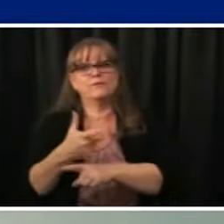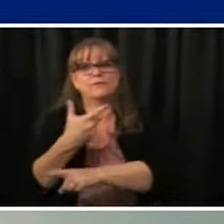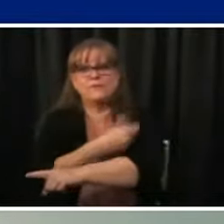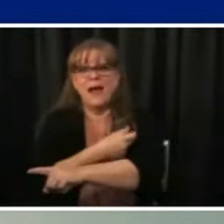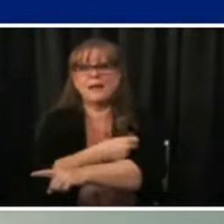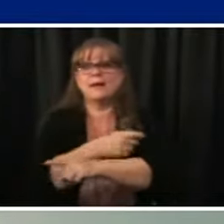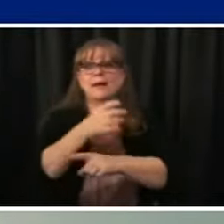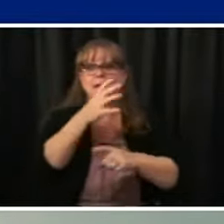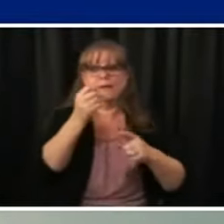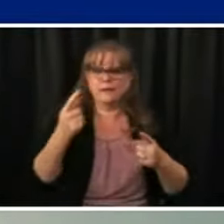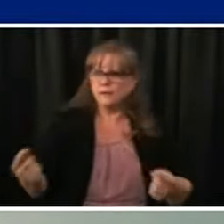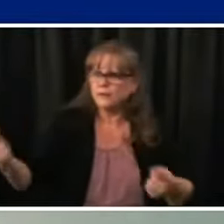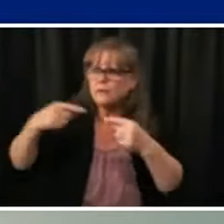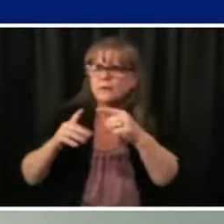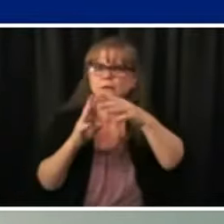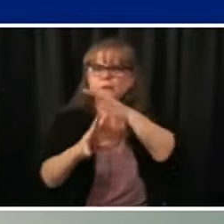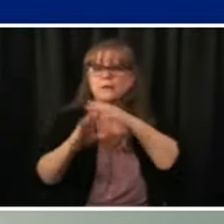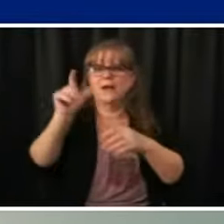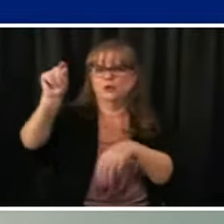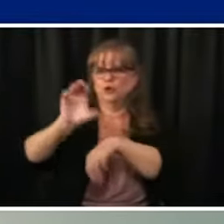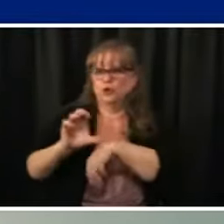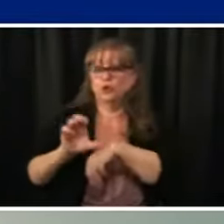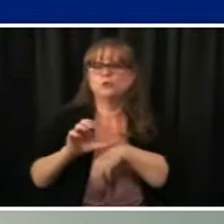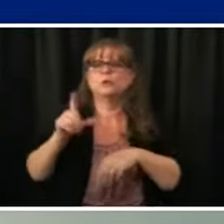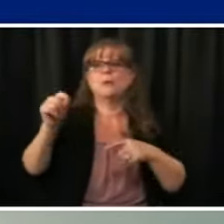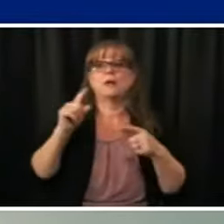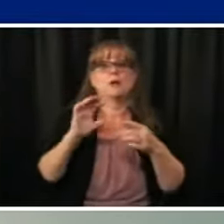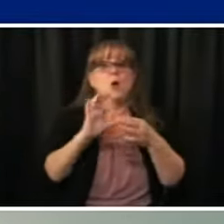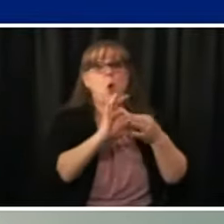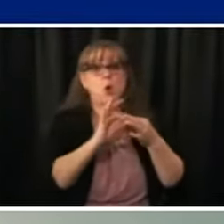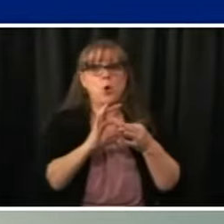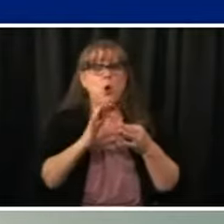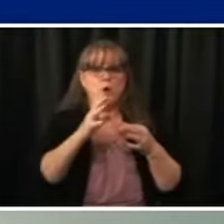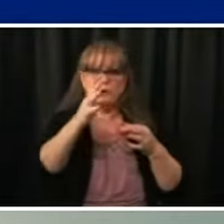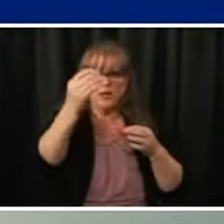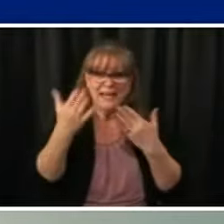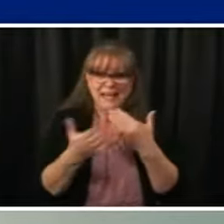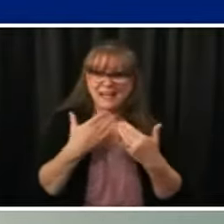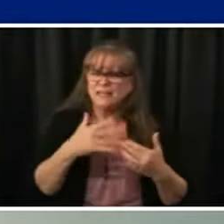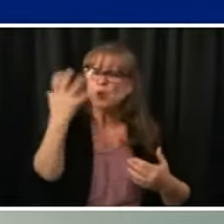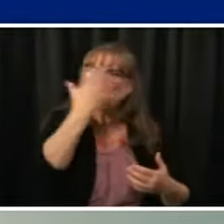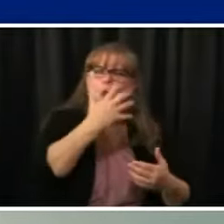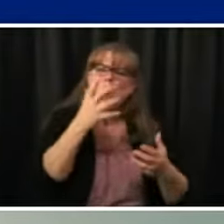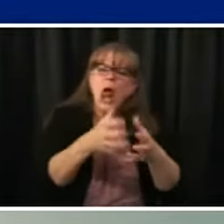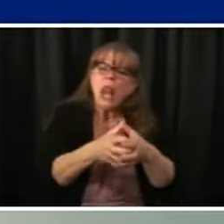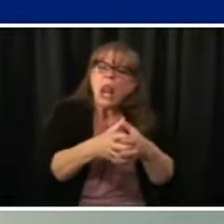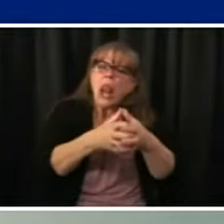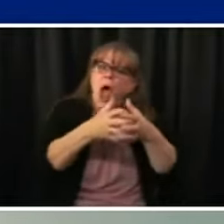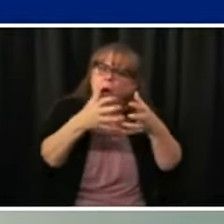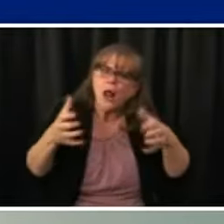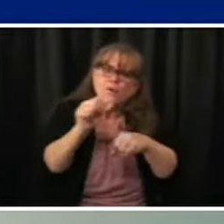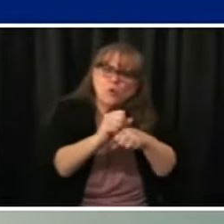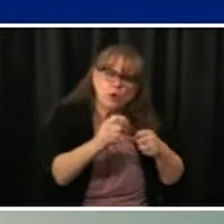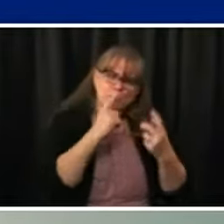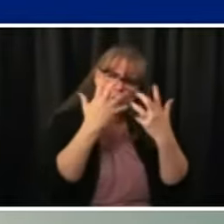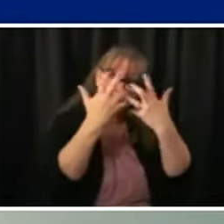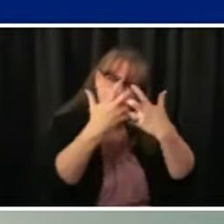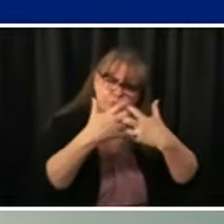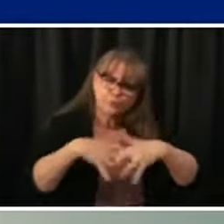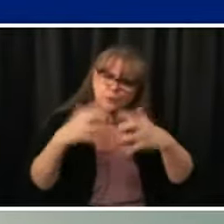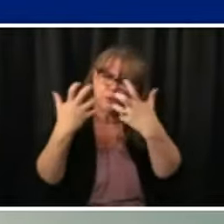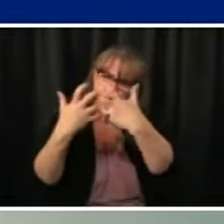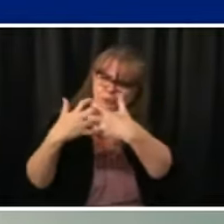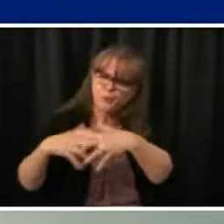of work that we have to figure it out and have patience to the people.